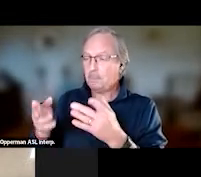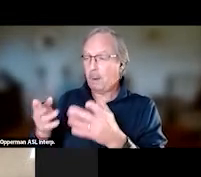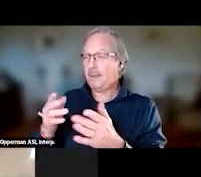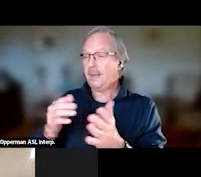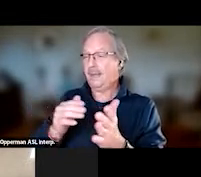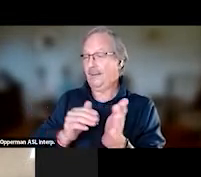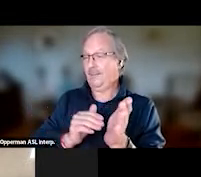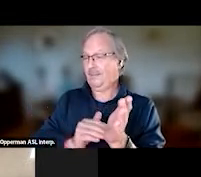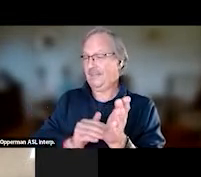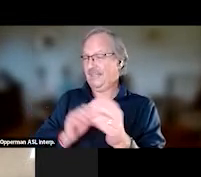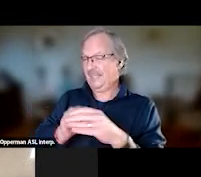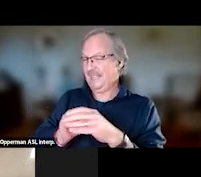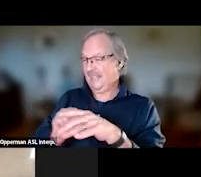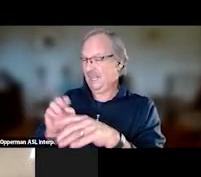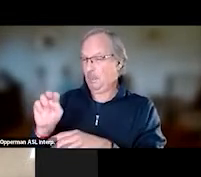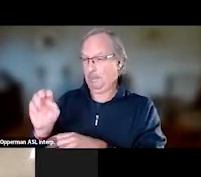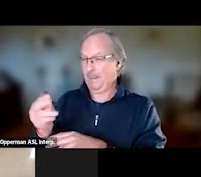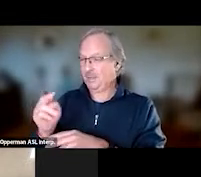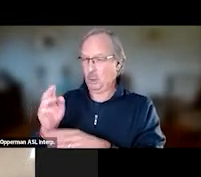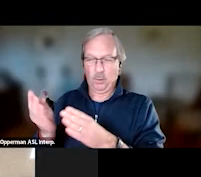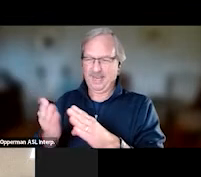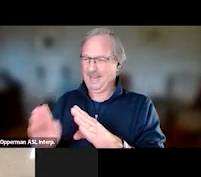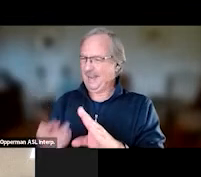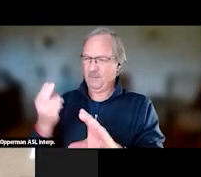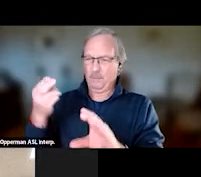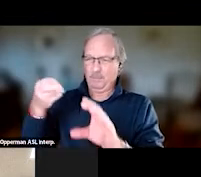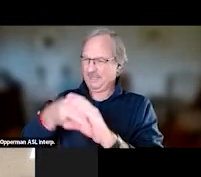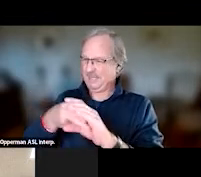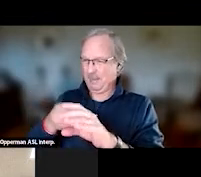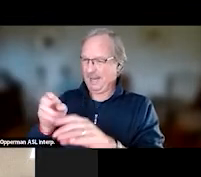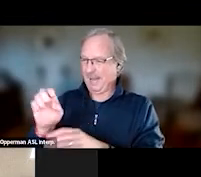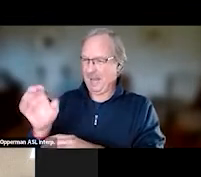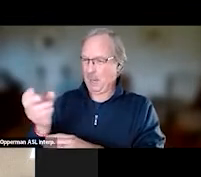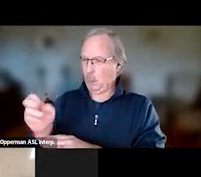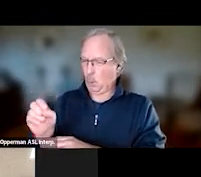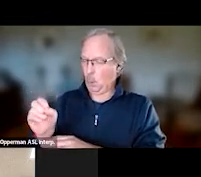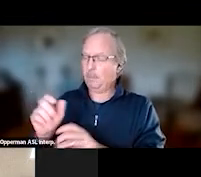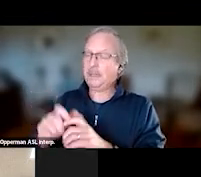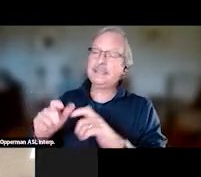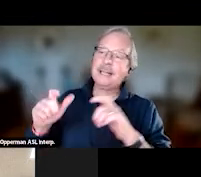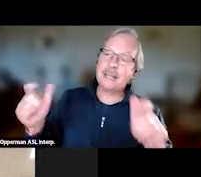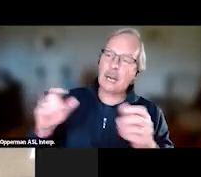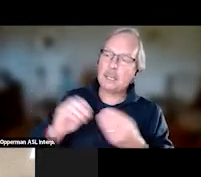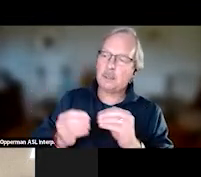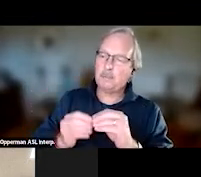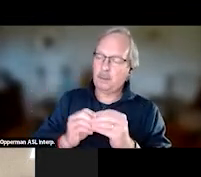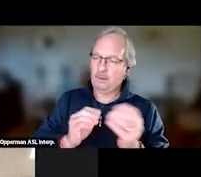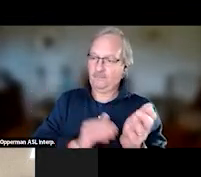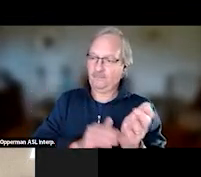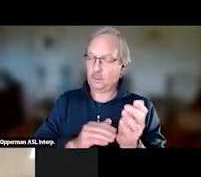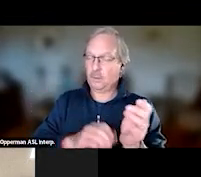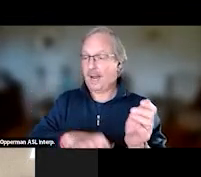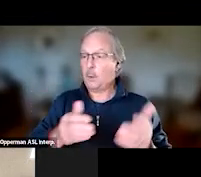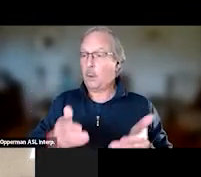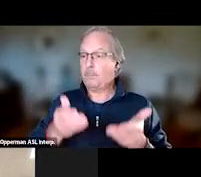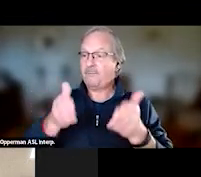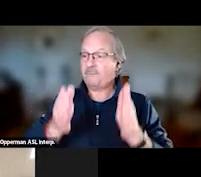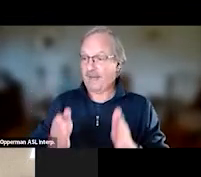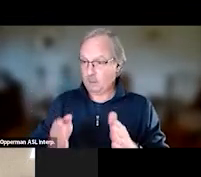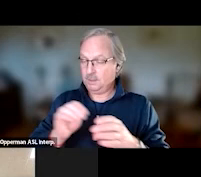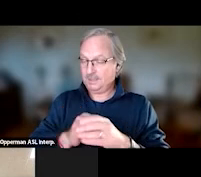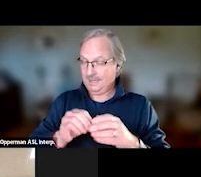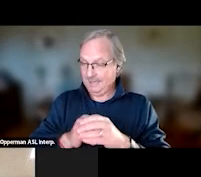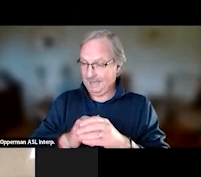New Mexico who've never participated in ECHO. But there is a large number of physicians and other providers in New Mexico that have used